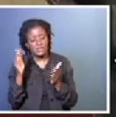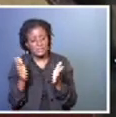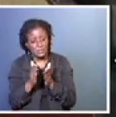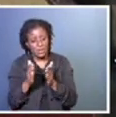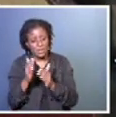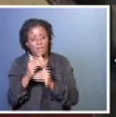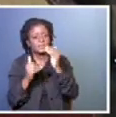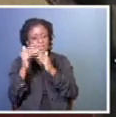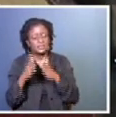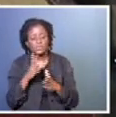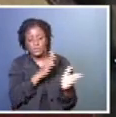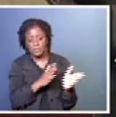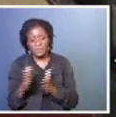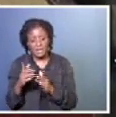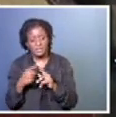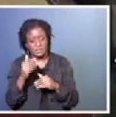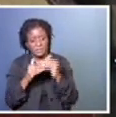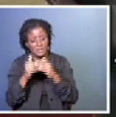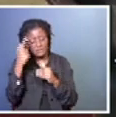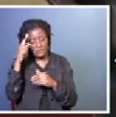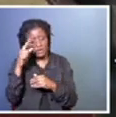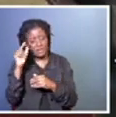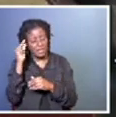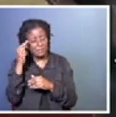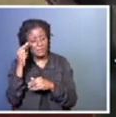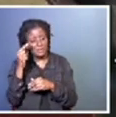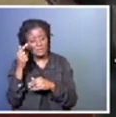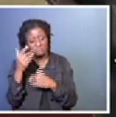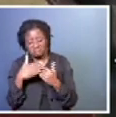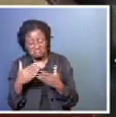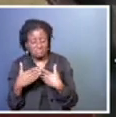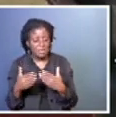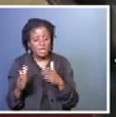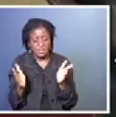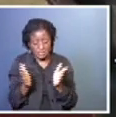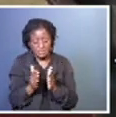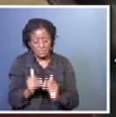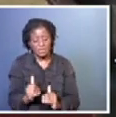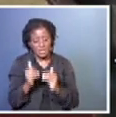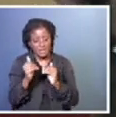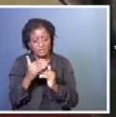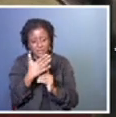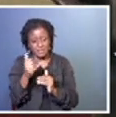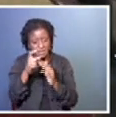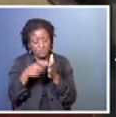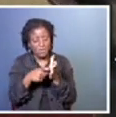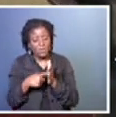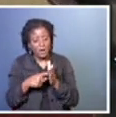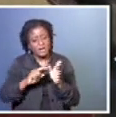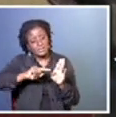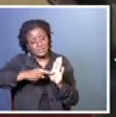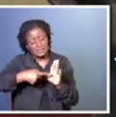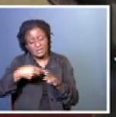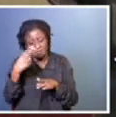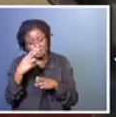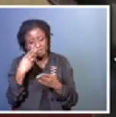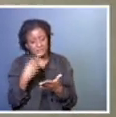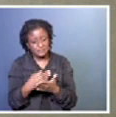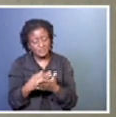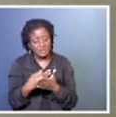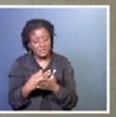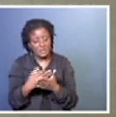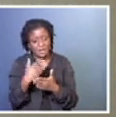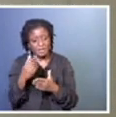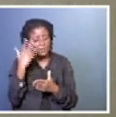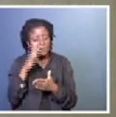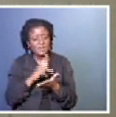the government, albeit on a small scale. They will require a mobilization fee and will also be paid in stages.